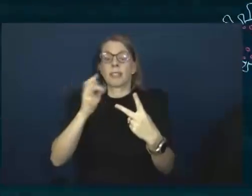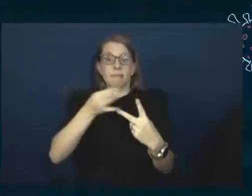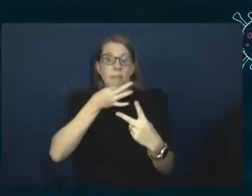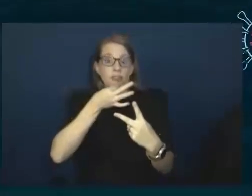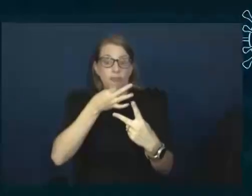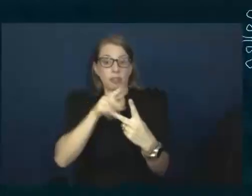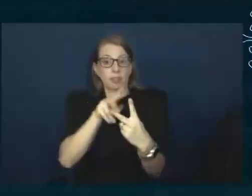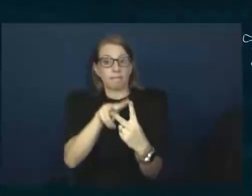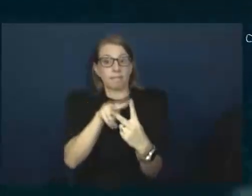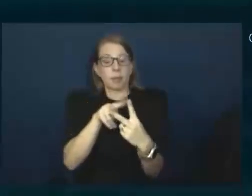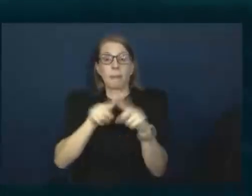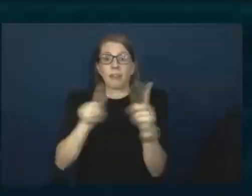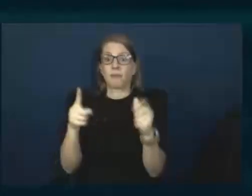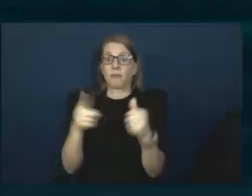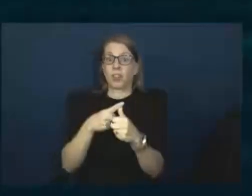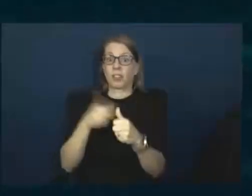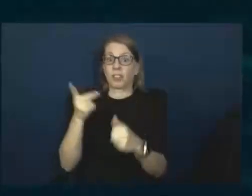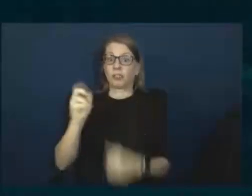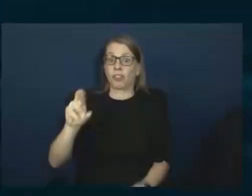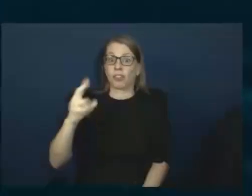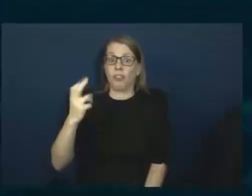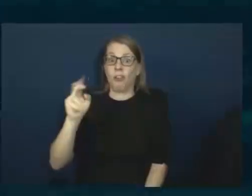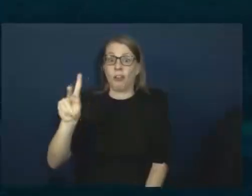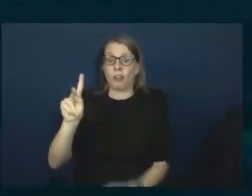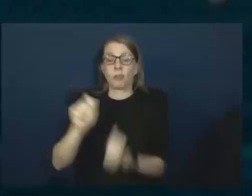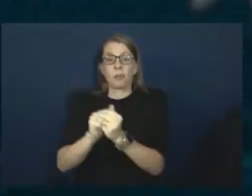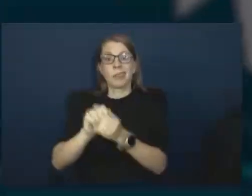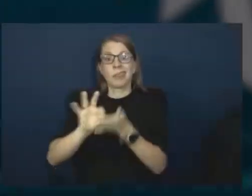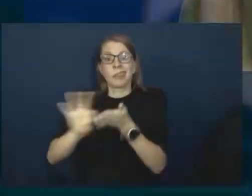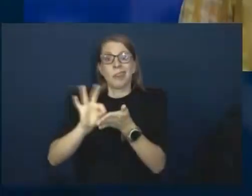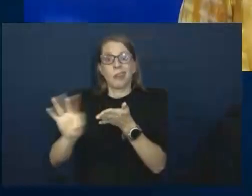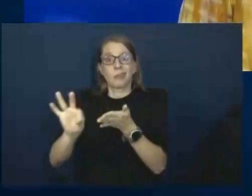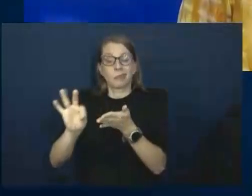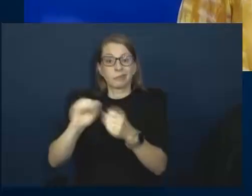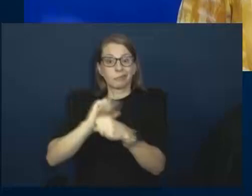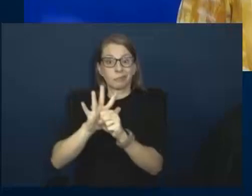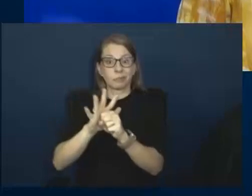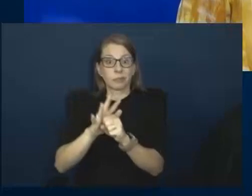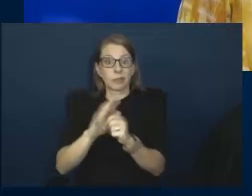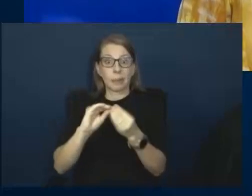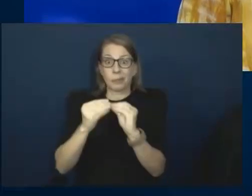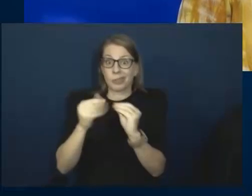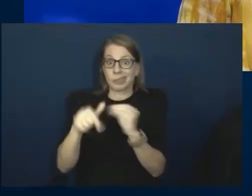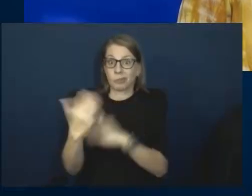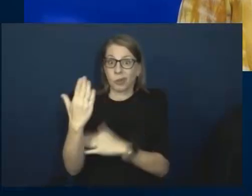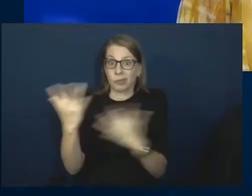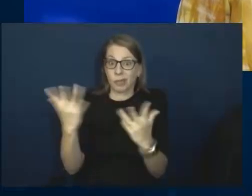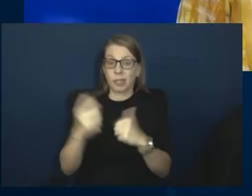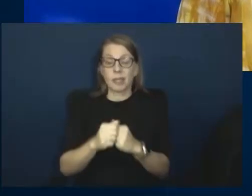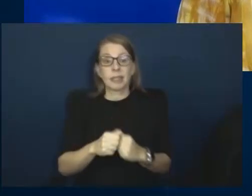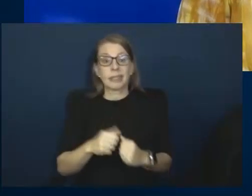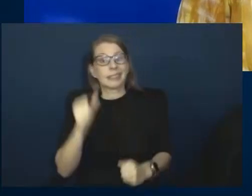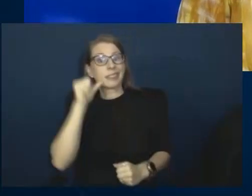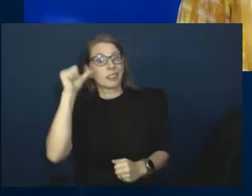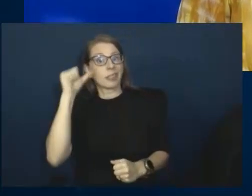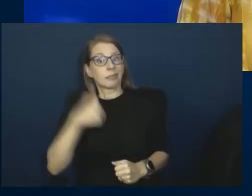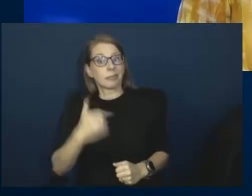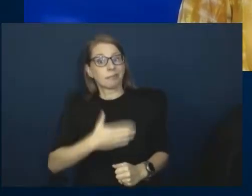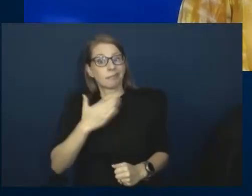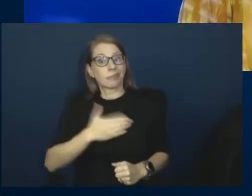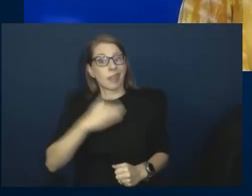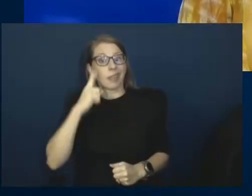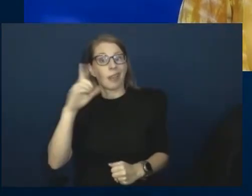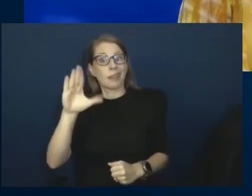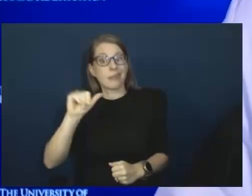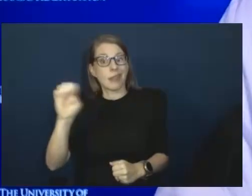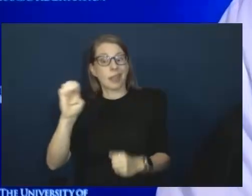count. Good morning to you. What are the numbers this morning? Hi. Hi. Well, I was a little bit happier yesterday because I thought our cases maybe were